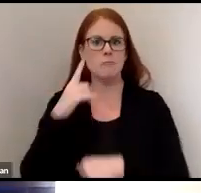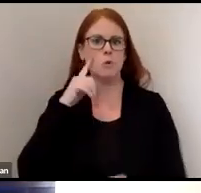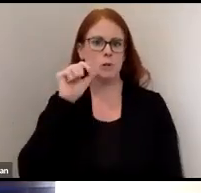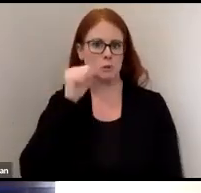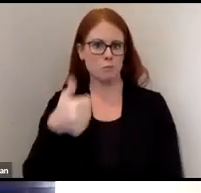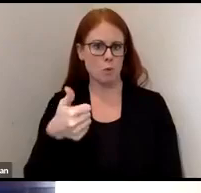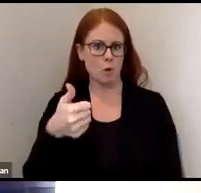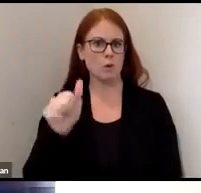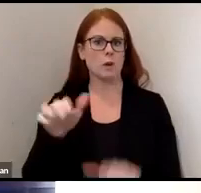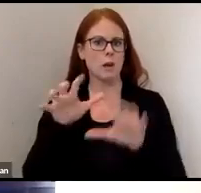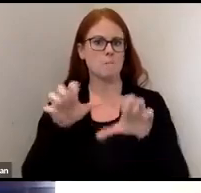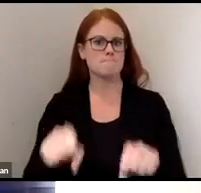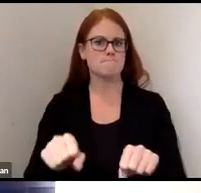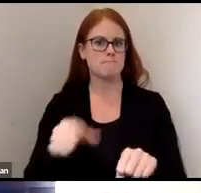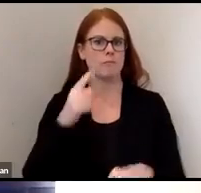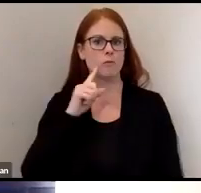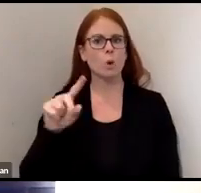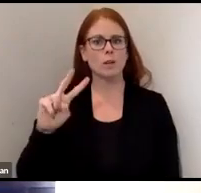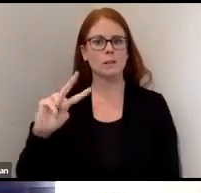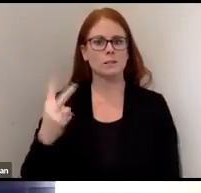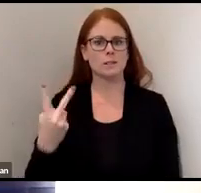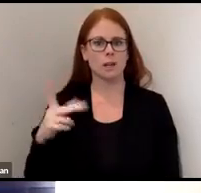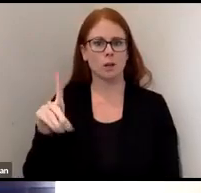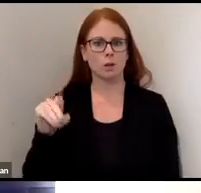you to book to get your